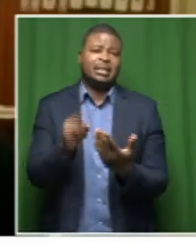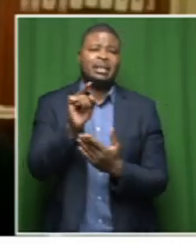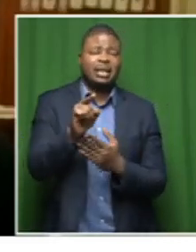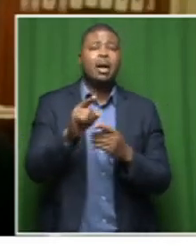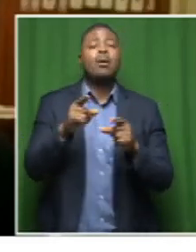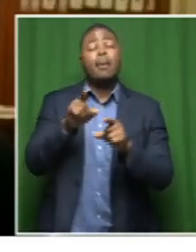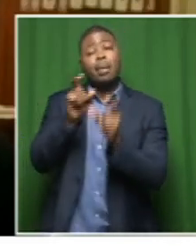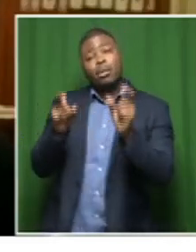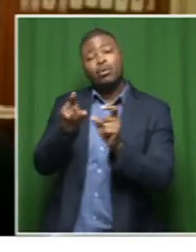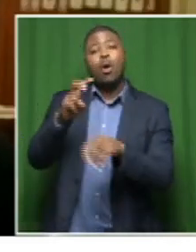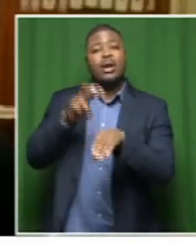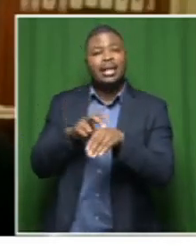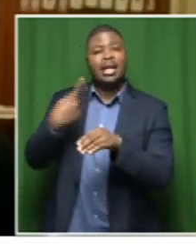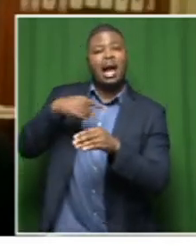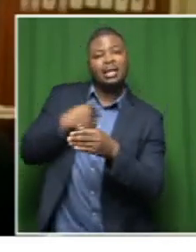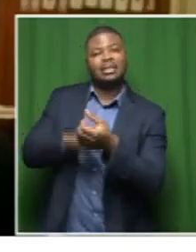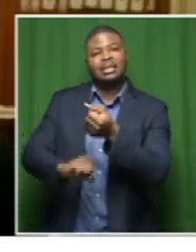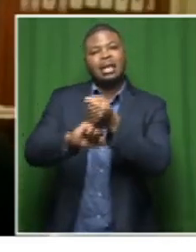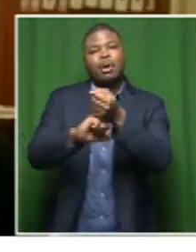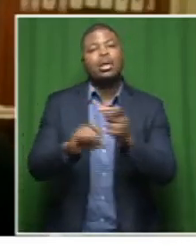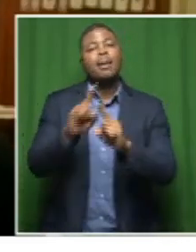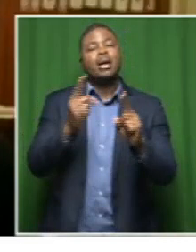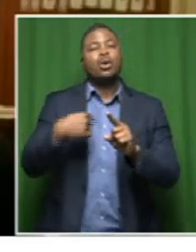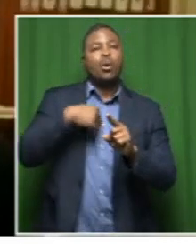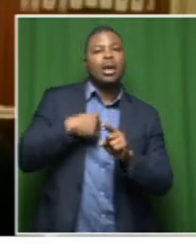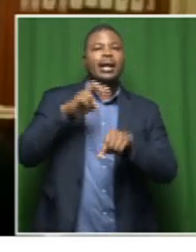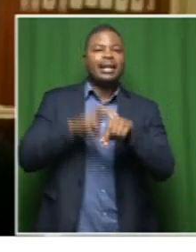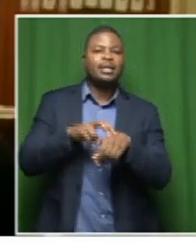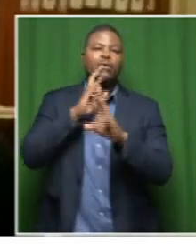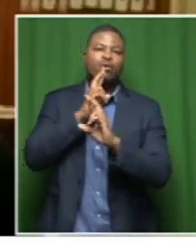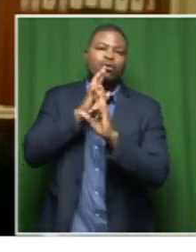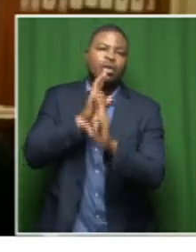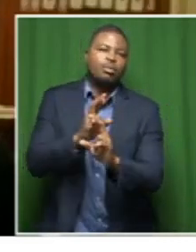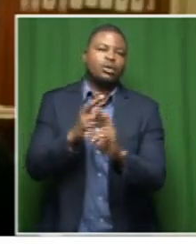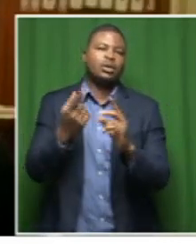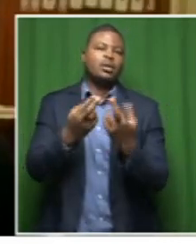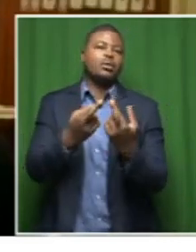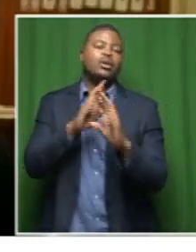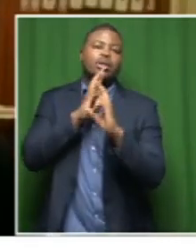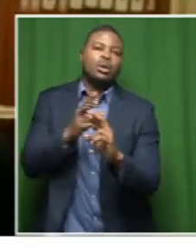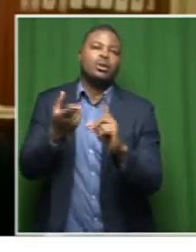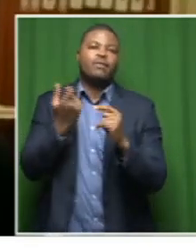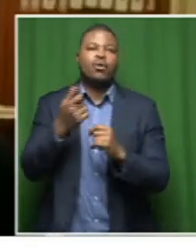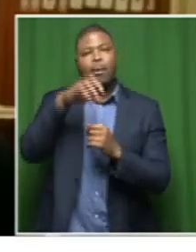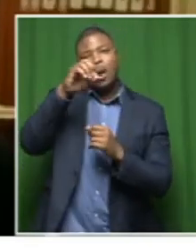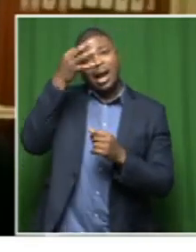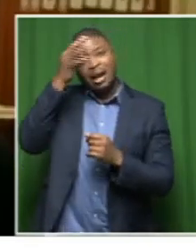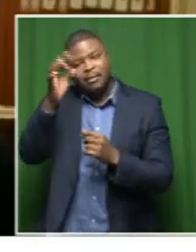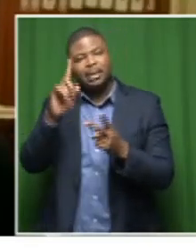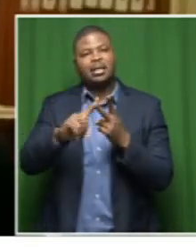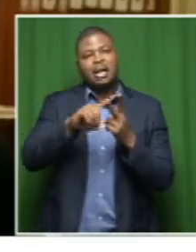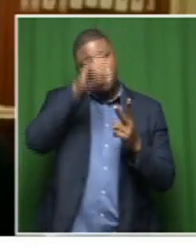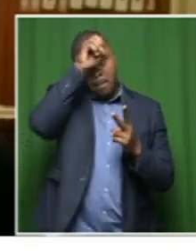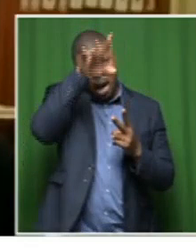communities who support them, but with very little response on the part of the state and on the part of the mining company, and indeed even those that